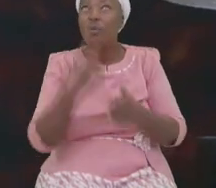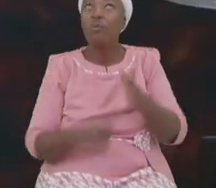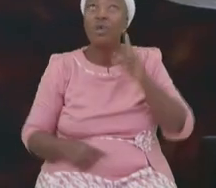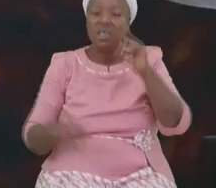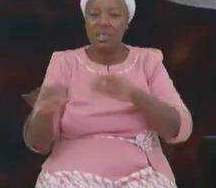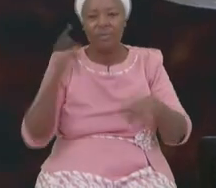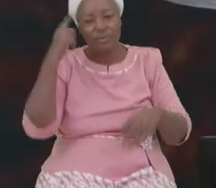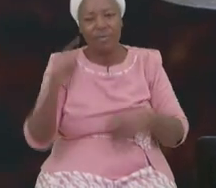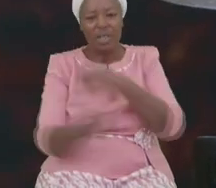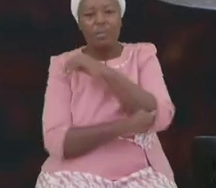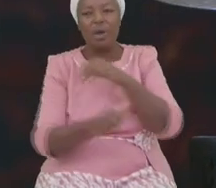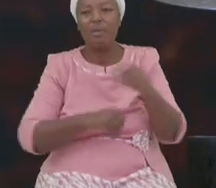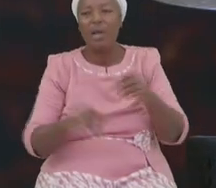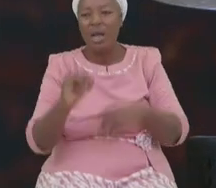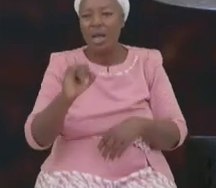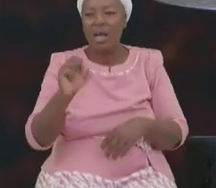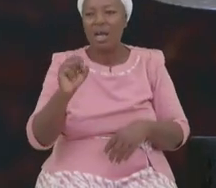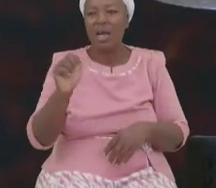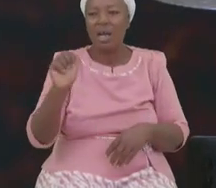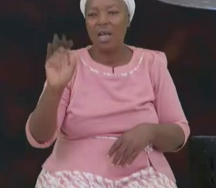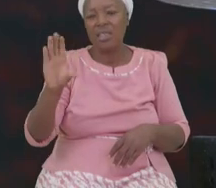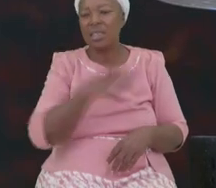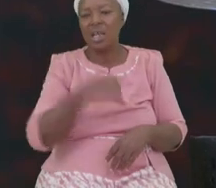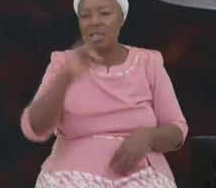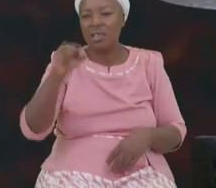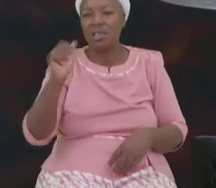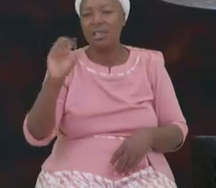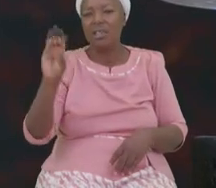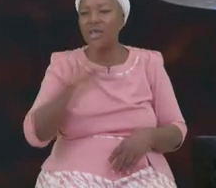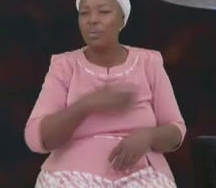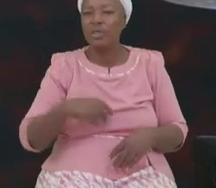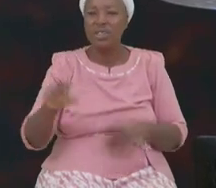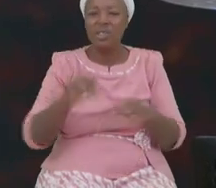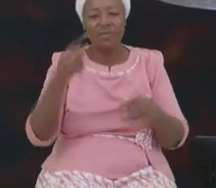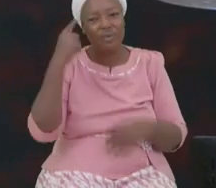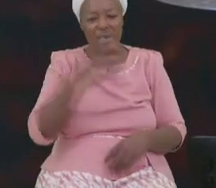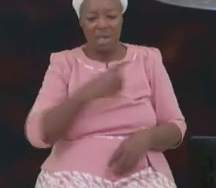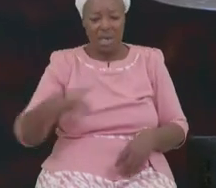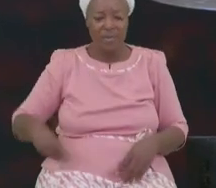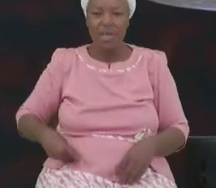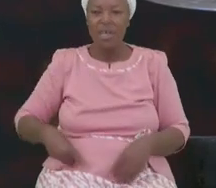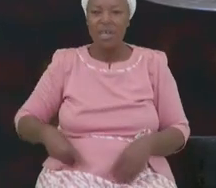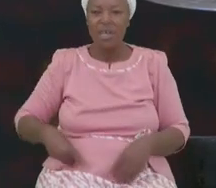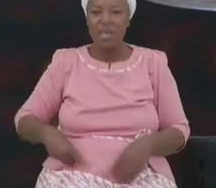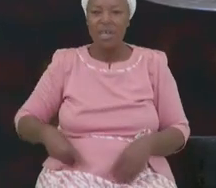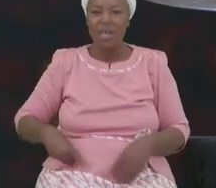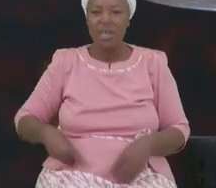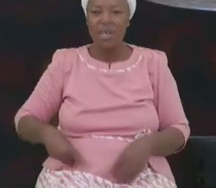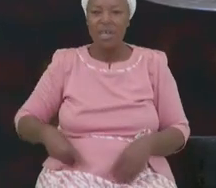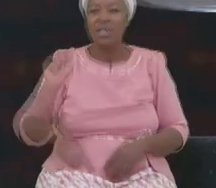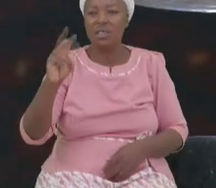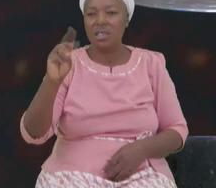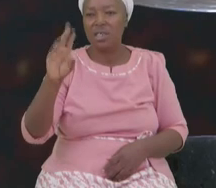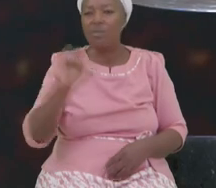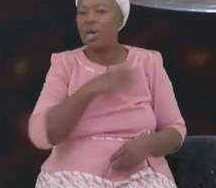Abraham, Isaac, and Jacob, and what he did for David and Samuel and Jeremiah, the rest of them, what he did in Isaiah, and